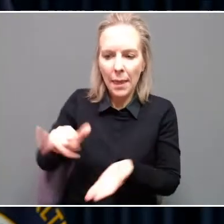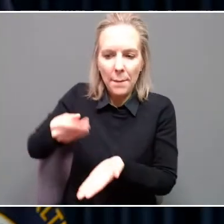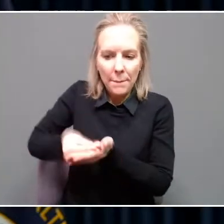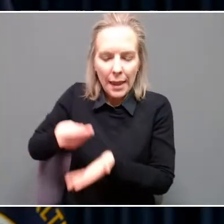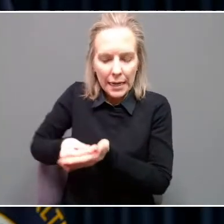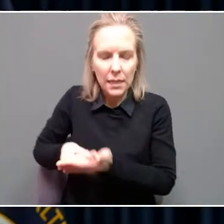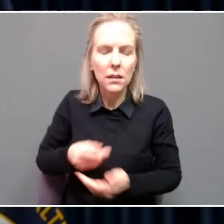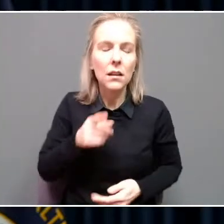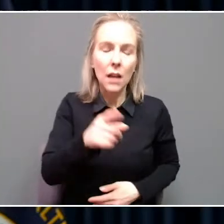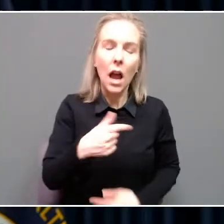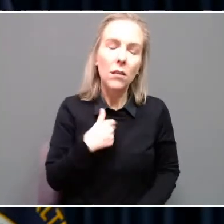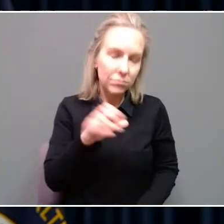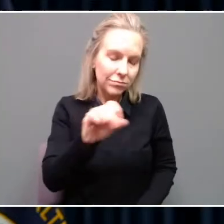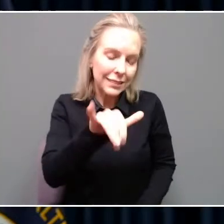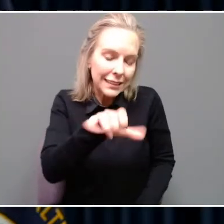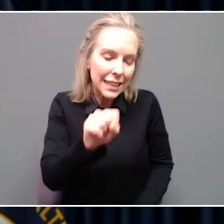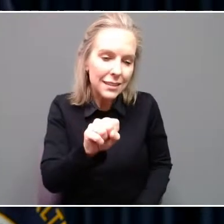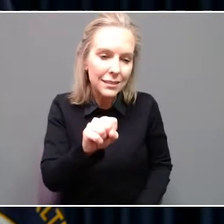Ingram